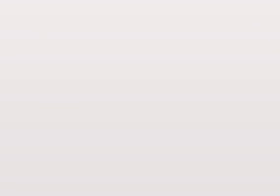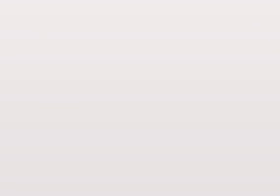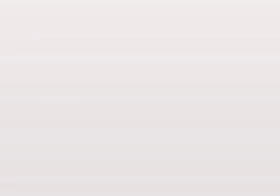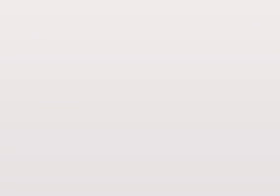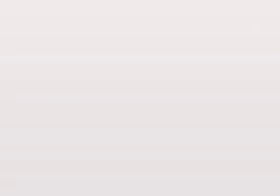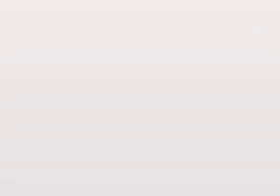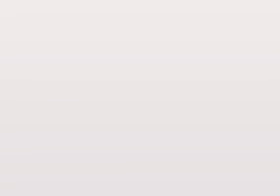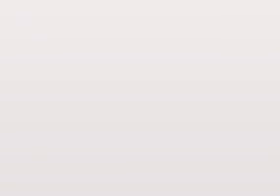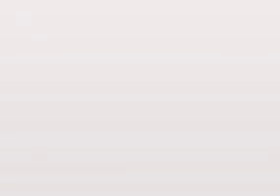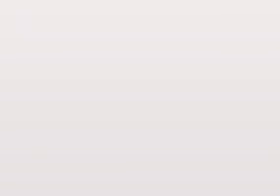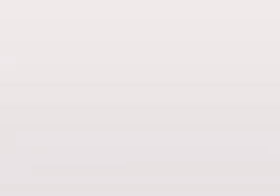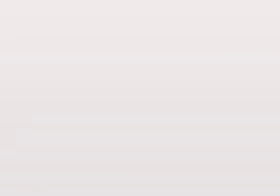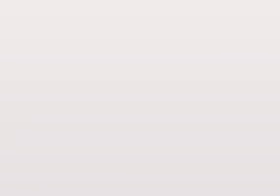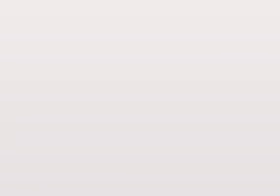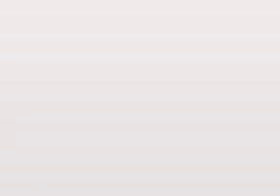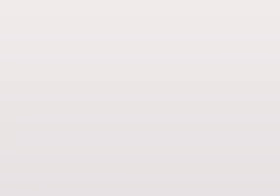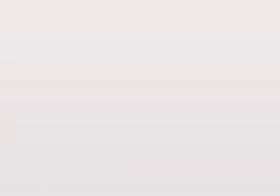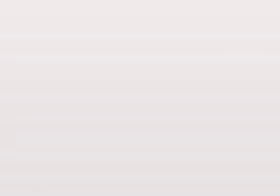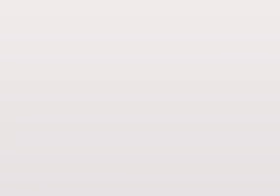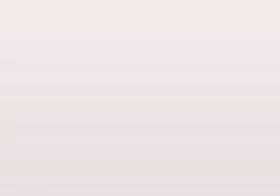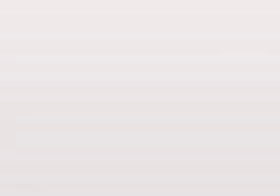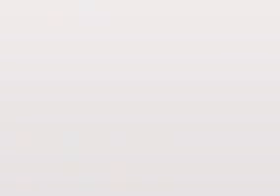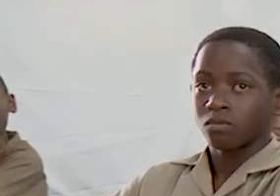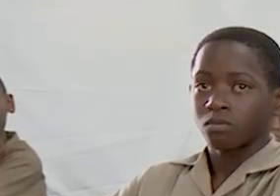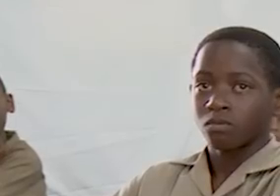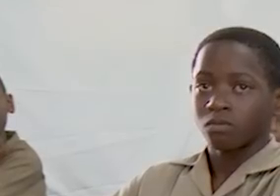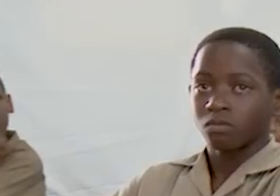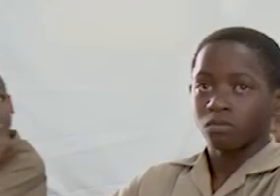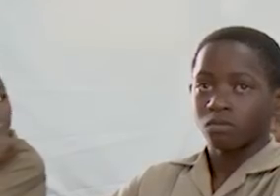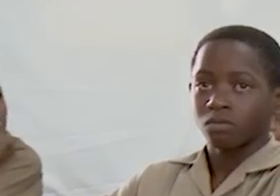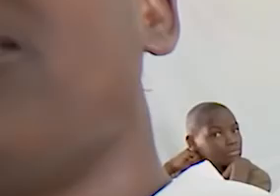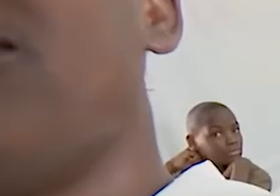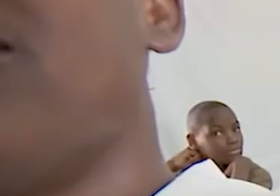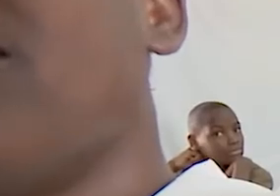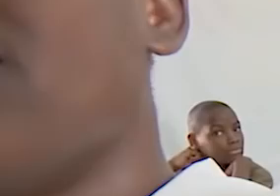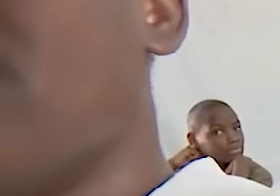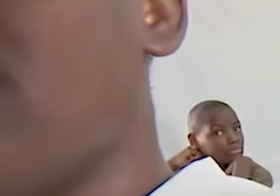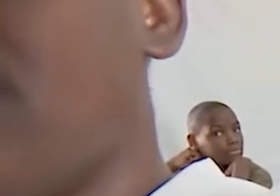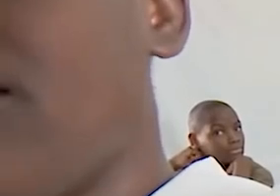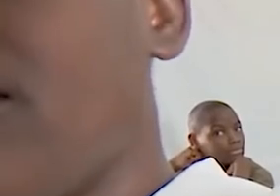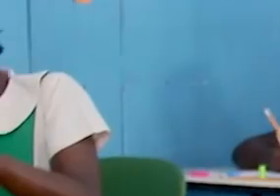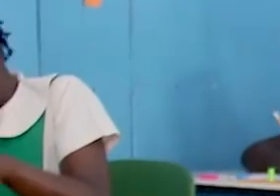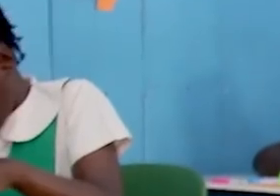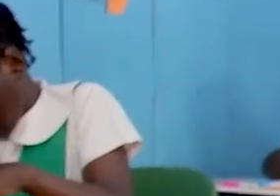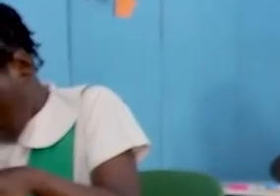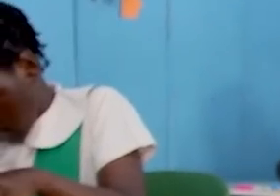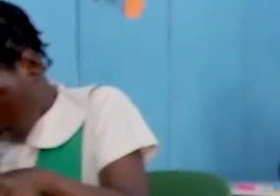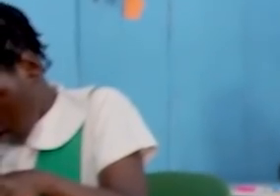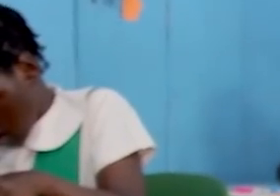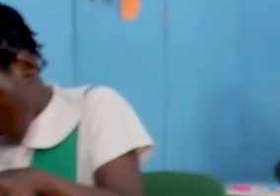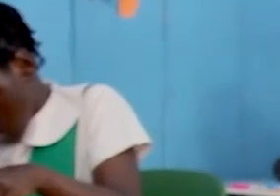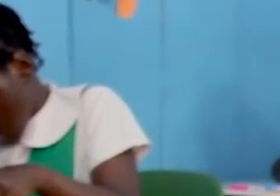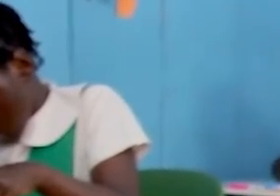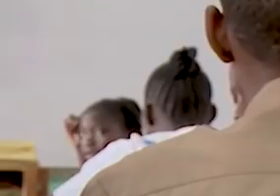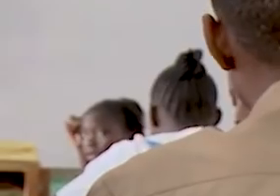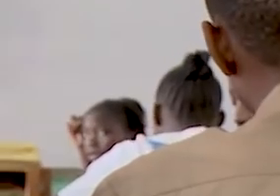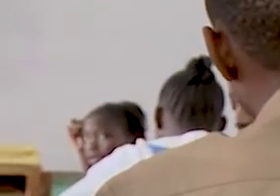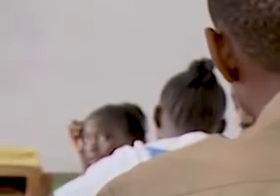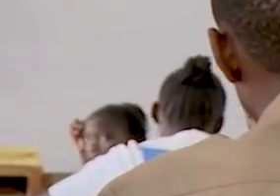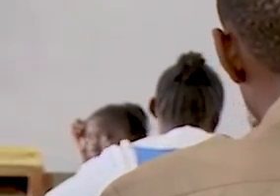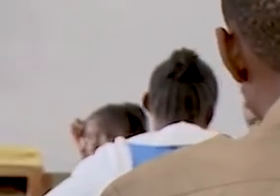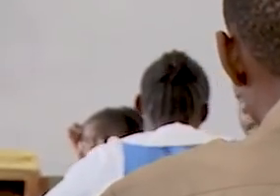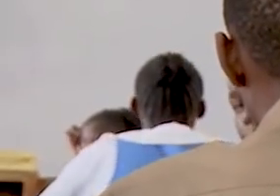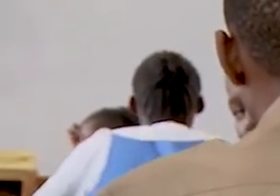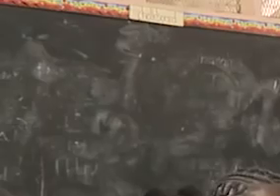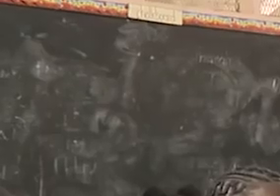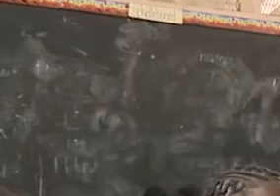PEP replaces GSAT as the placement examination for students entering secondary school. For the first time also, the ministry